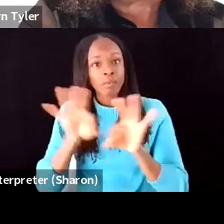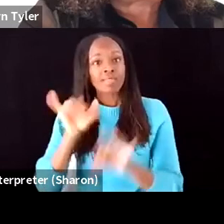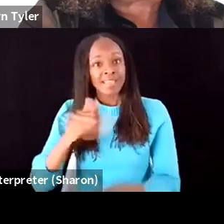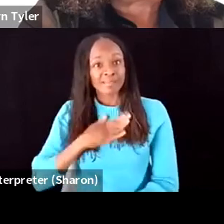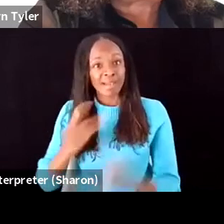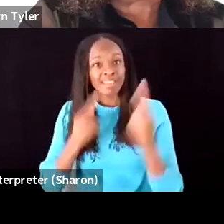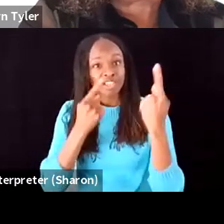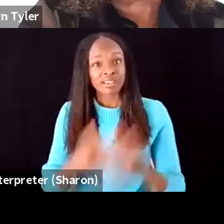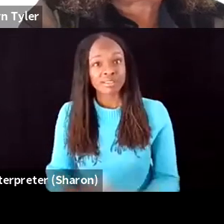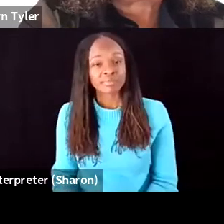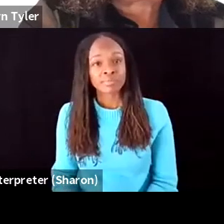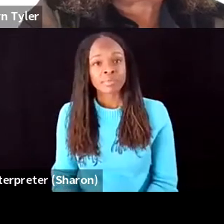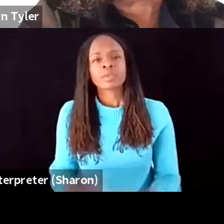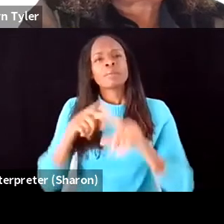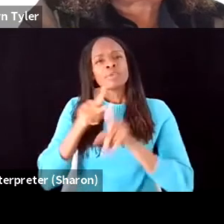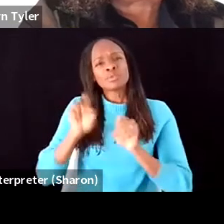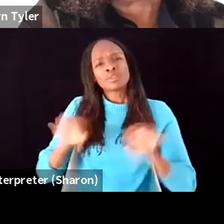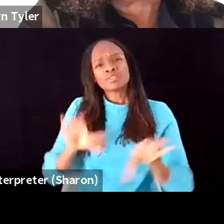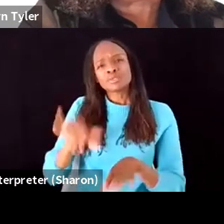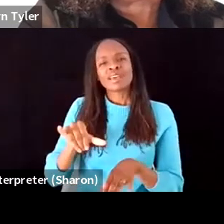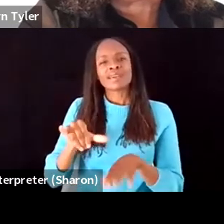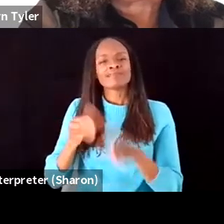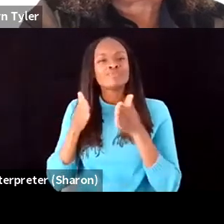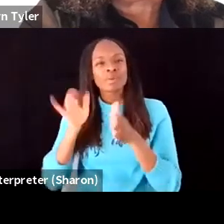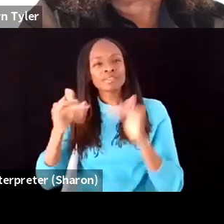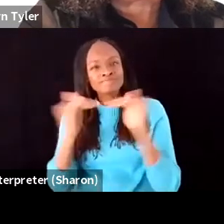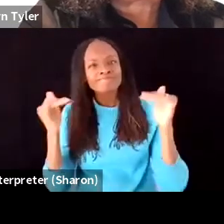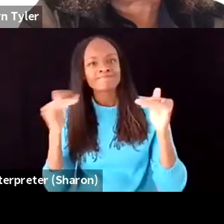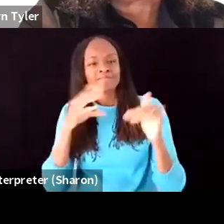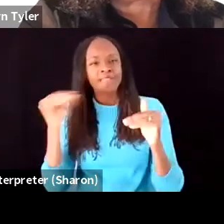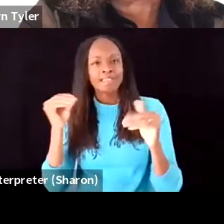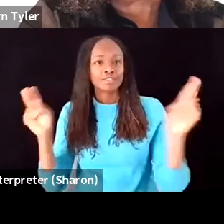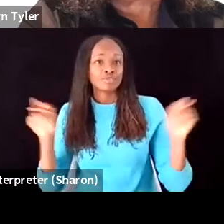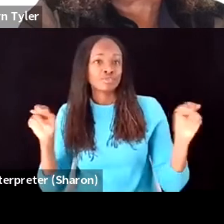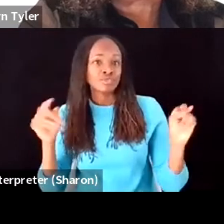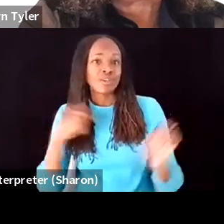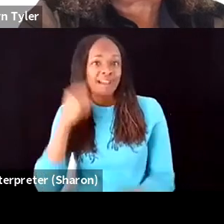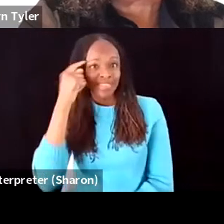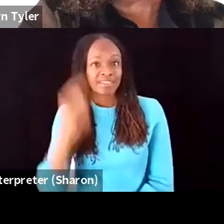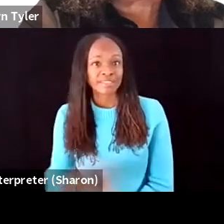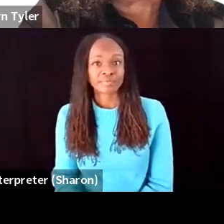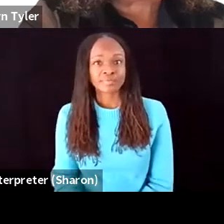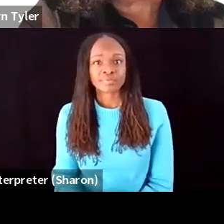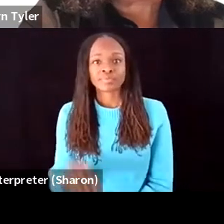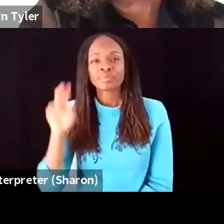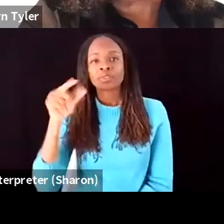agenda. But you can do that in a way that's fair and objective, I think. That's great.